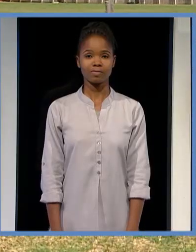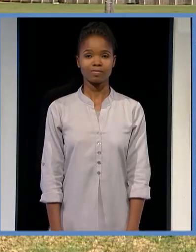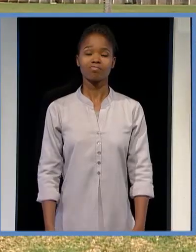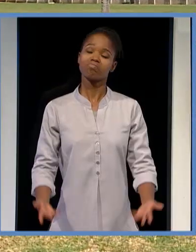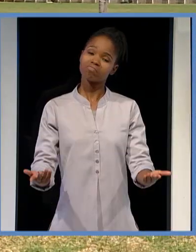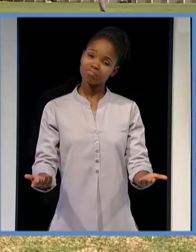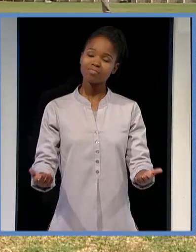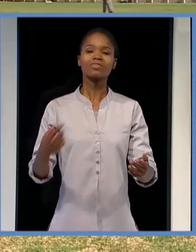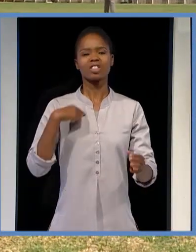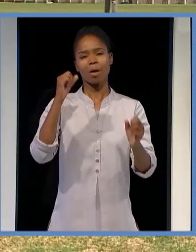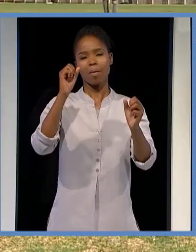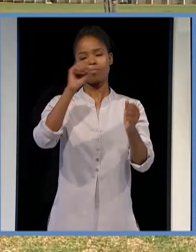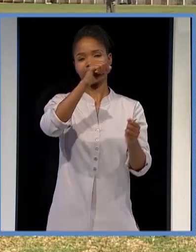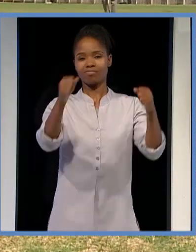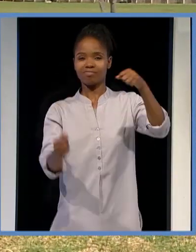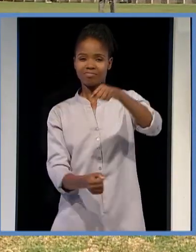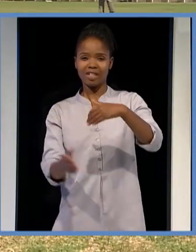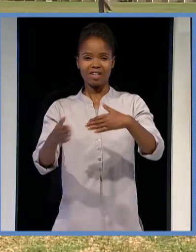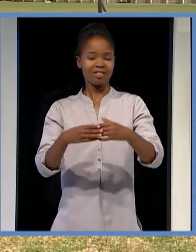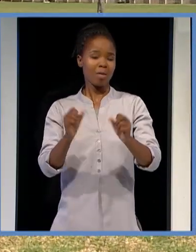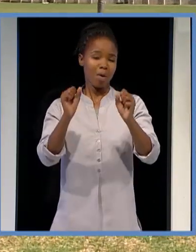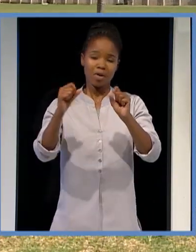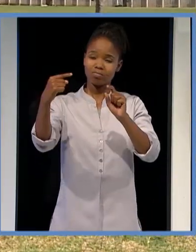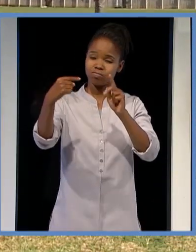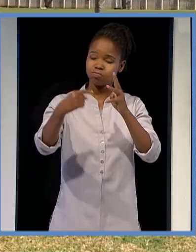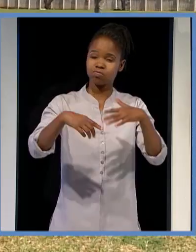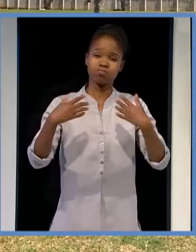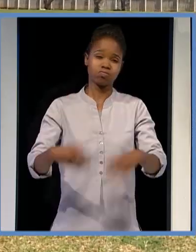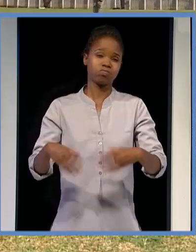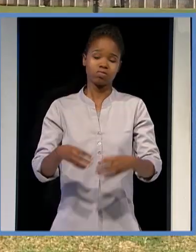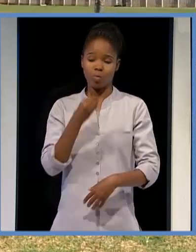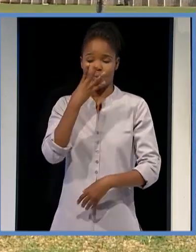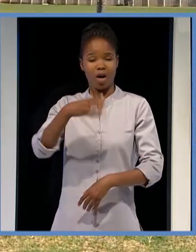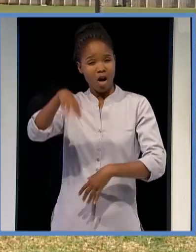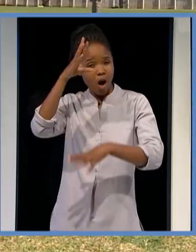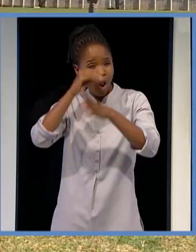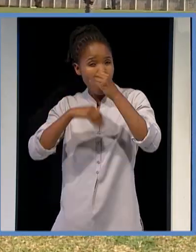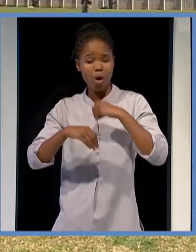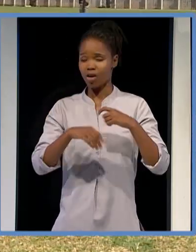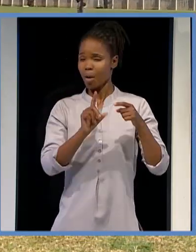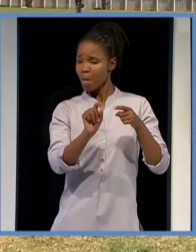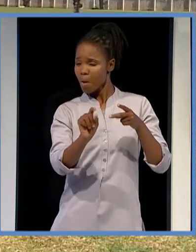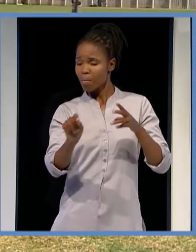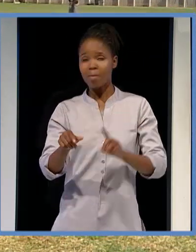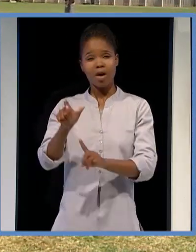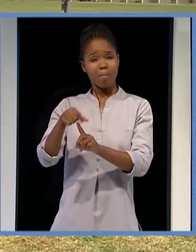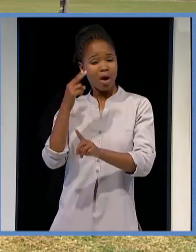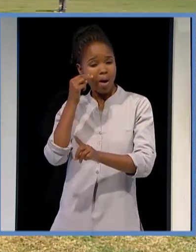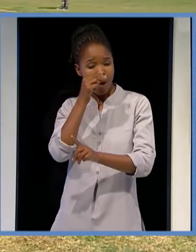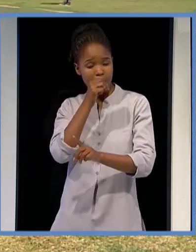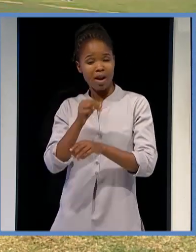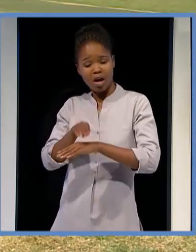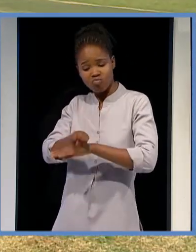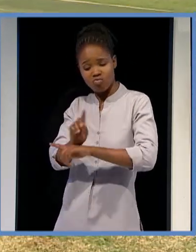So Bafethu, we've come to the end of the show. It has been a fantastic show. There's so much esifundile kwishow yanamhlanje. I mean, Kenny is an